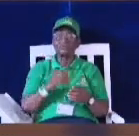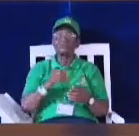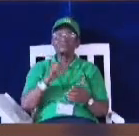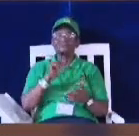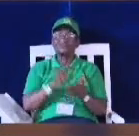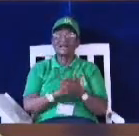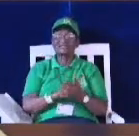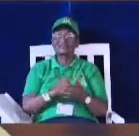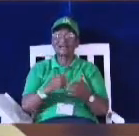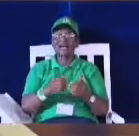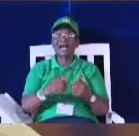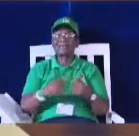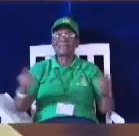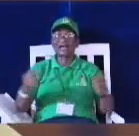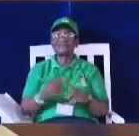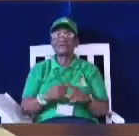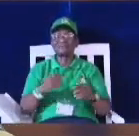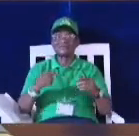that apart from the headache,